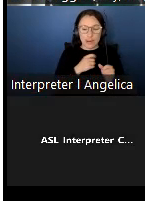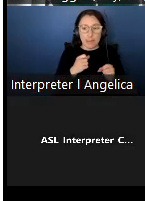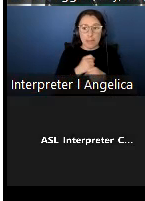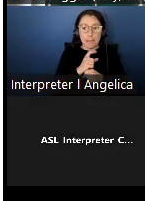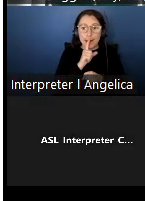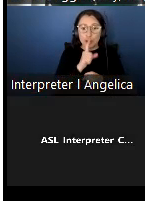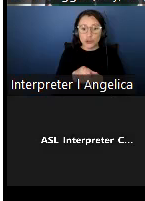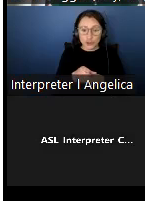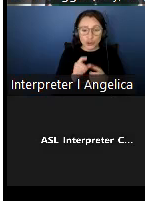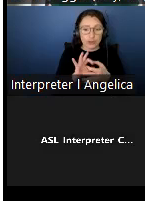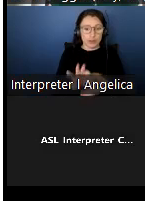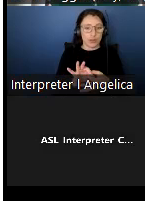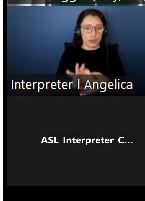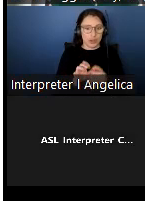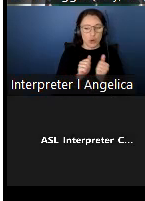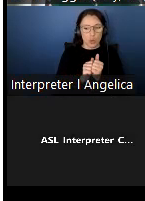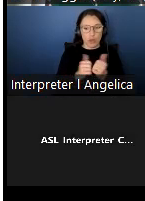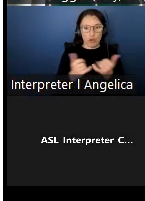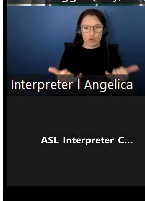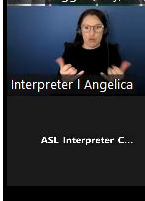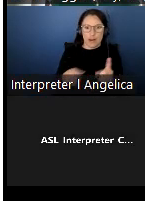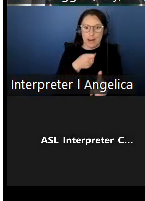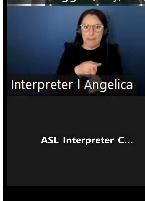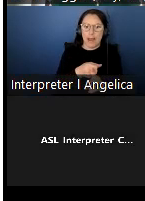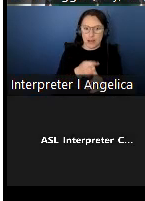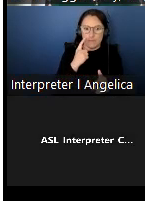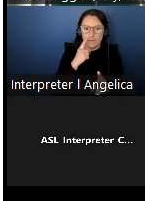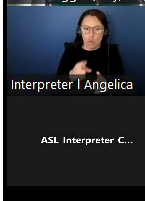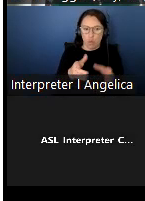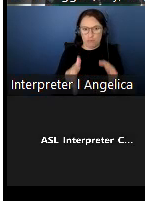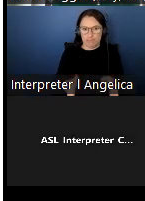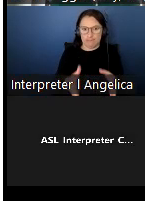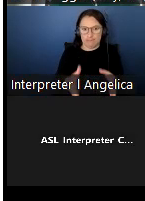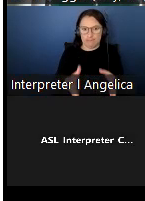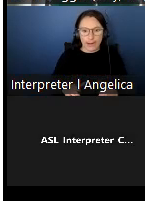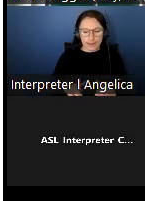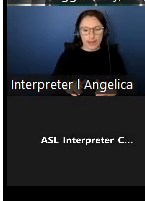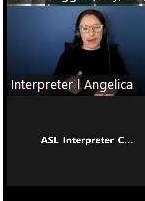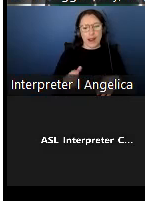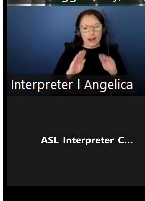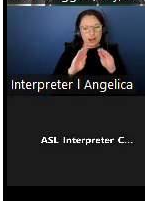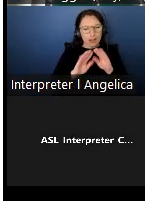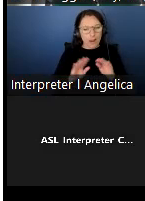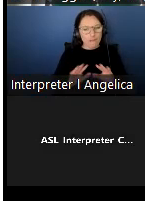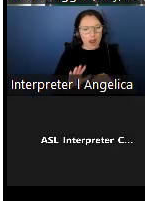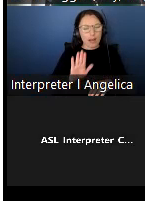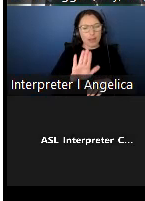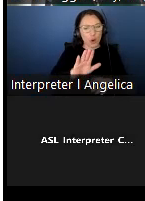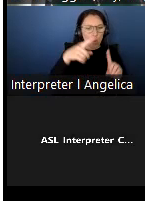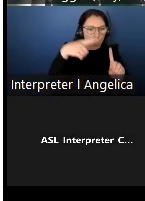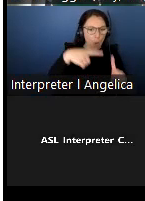the current impact of the situation on the client and clarifying their goals and priorities when we discuss that